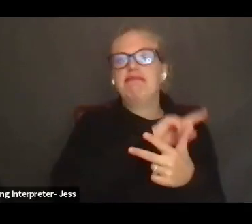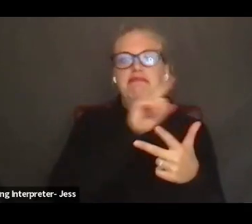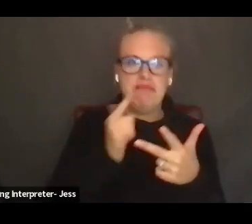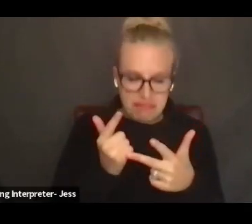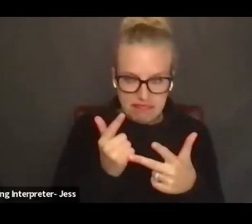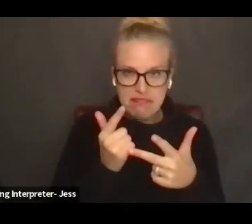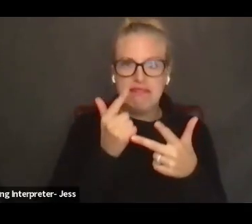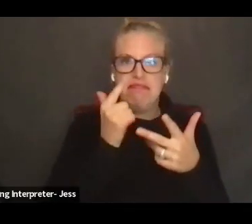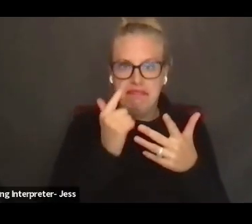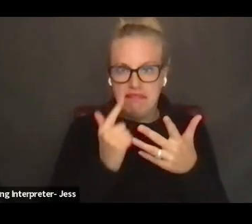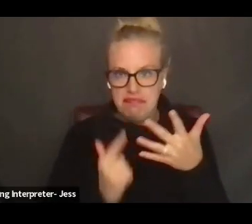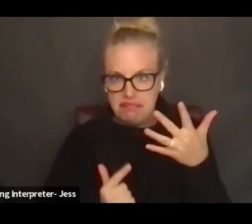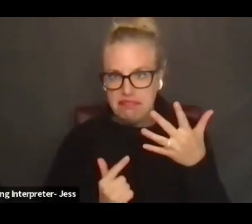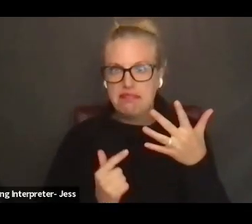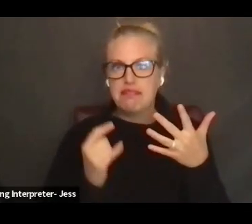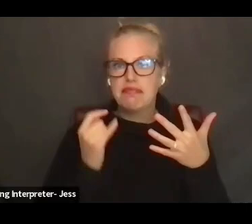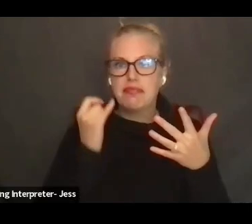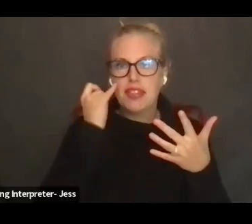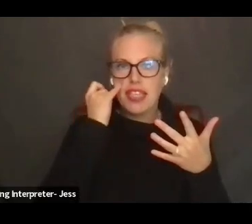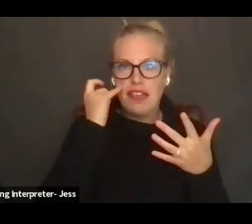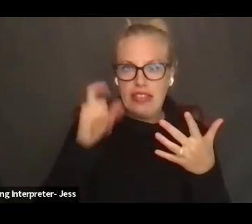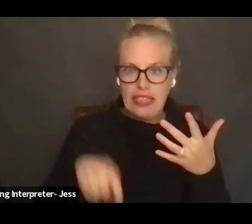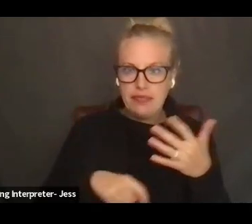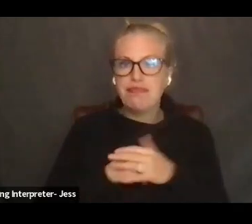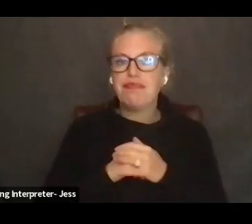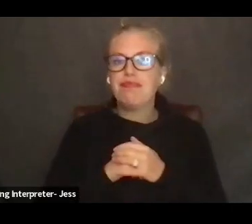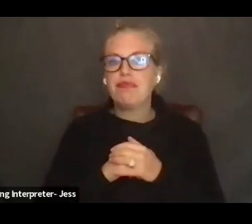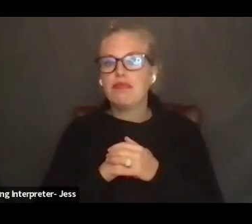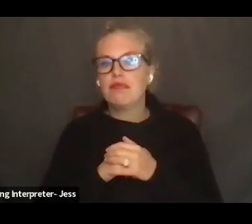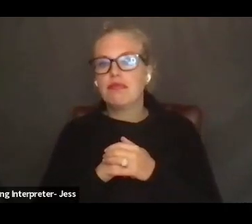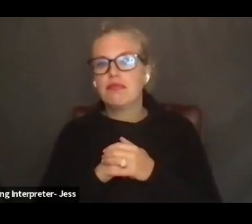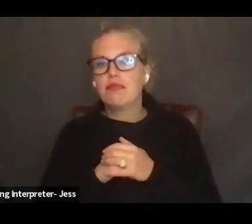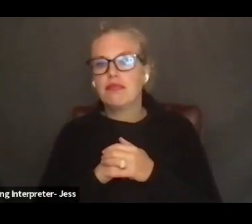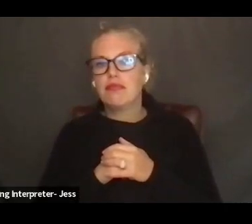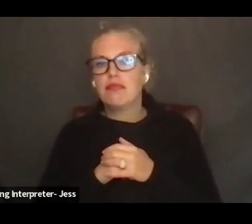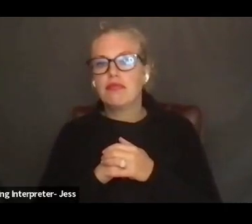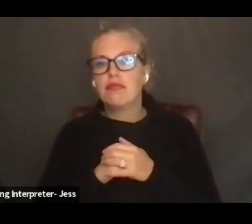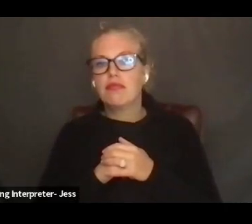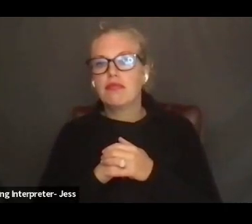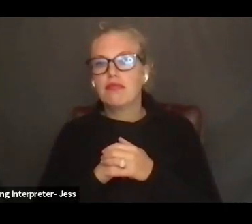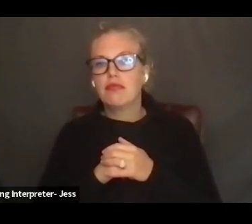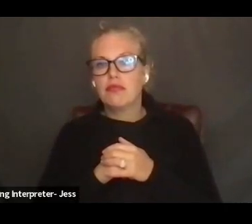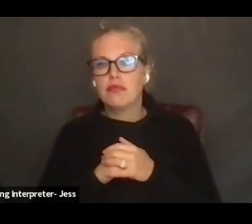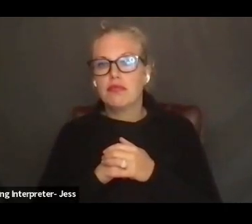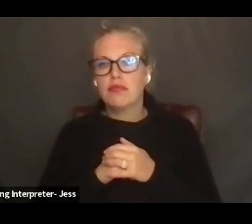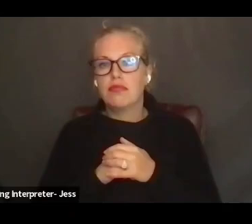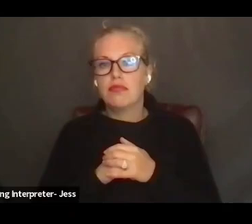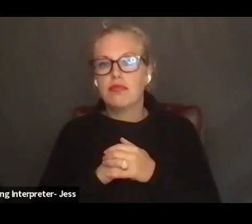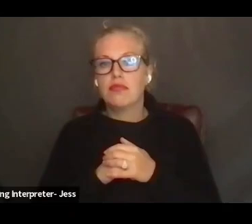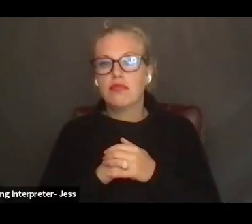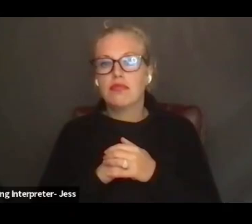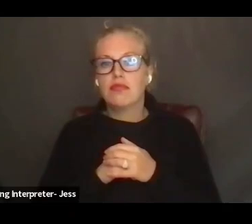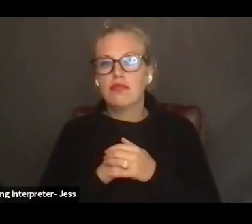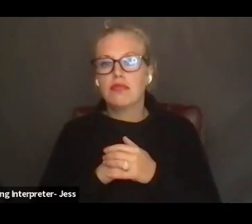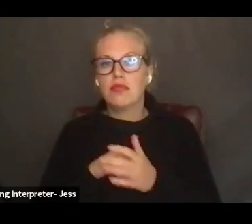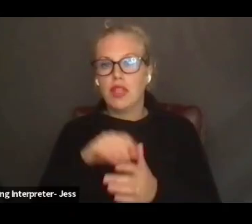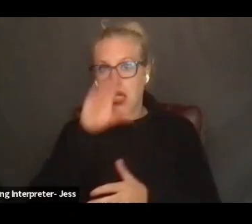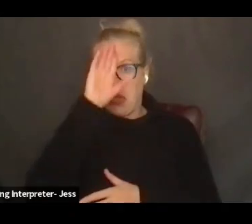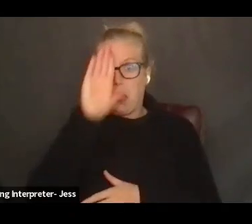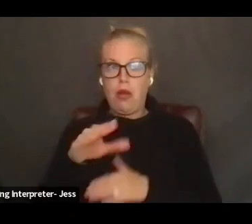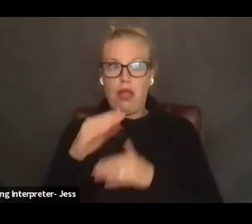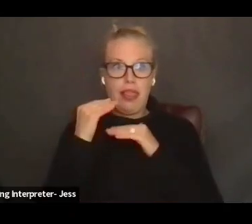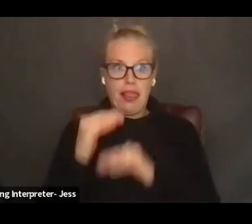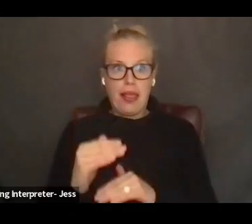the next successor. Um, but it but you're not limited to